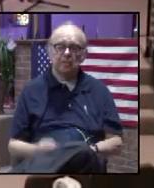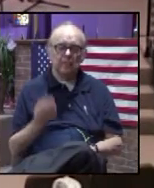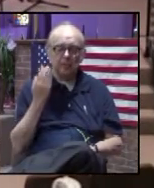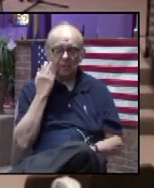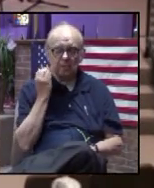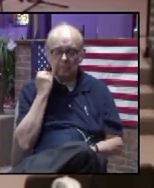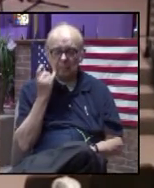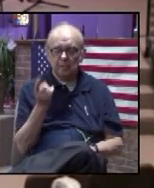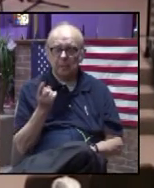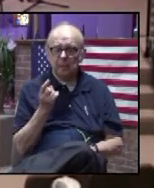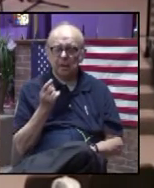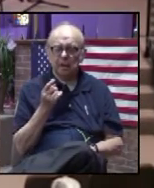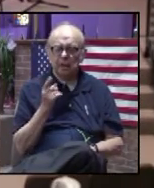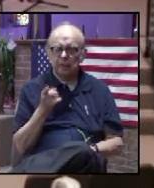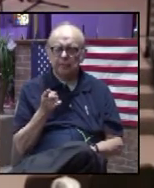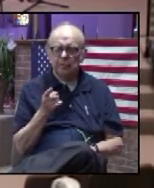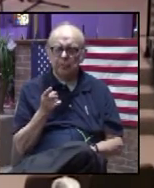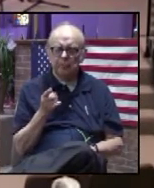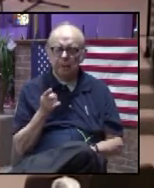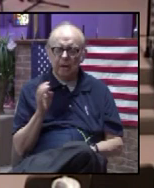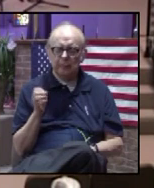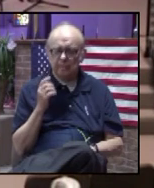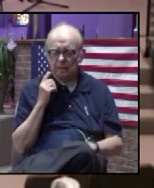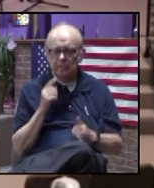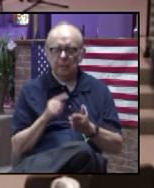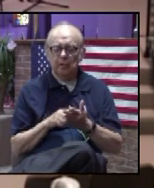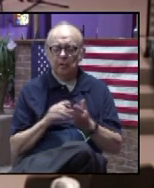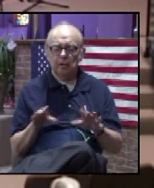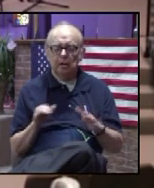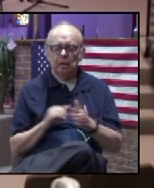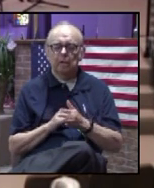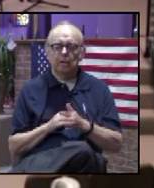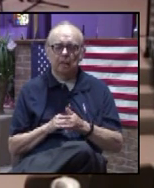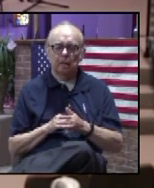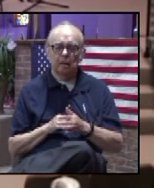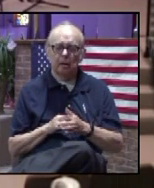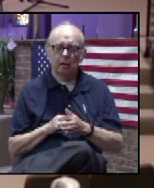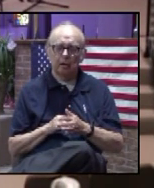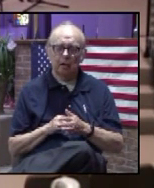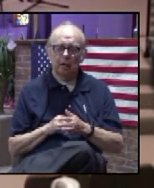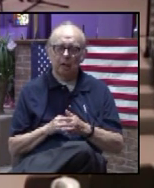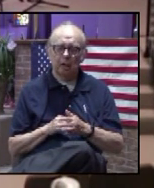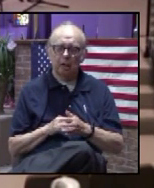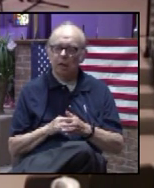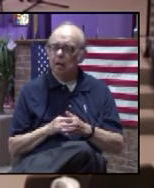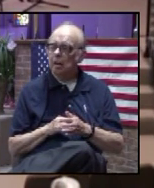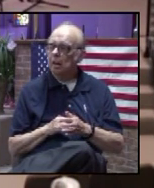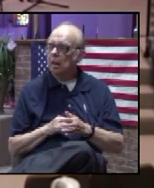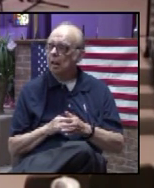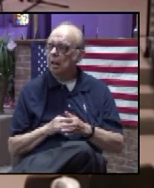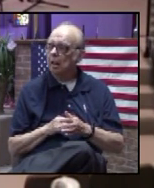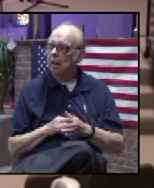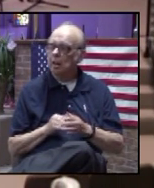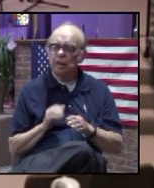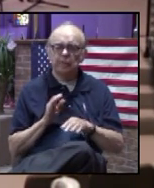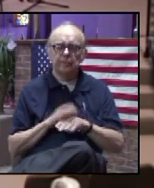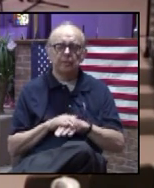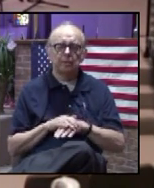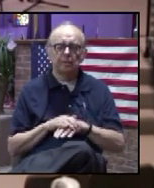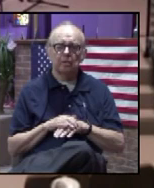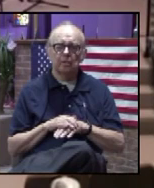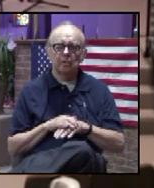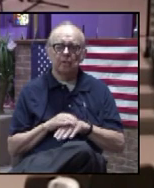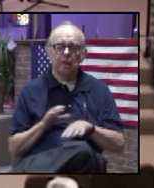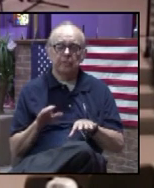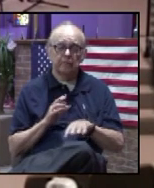if you ever notice, I do this, and how many do you, in the funerals, have you done